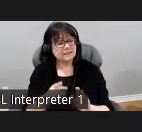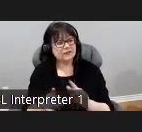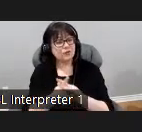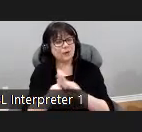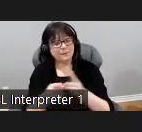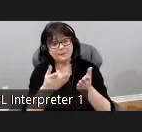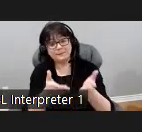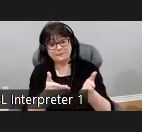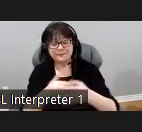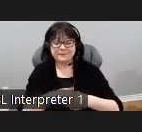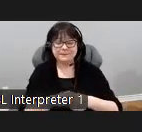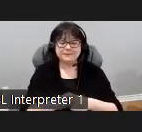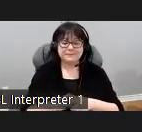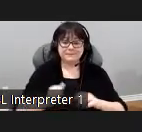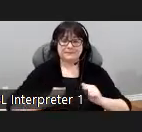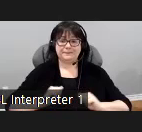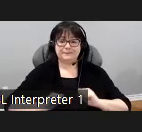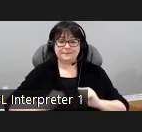situation.